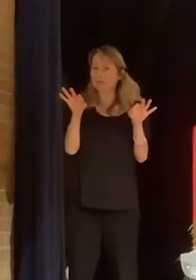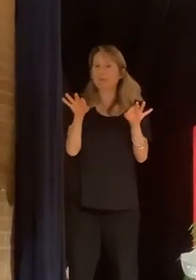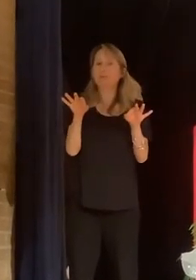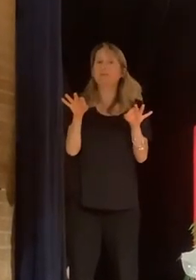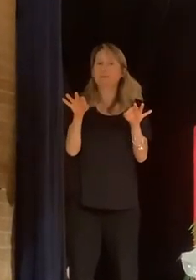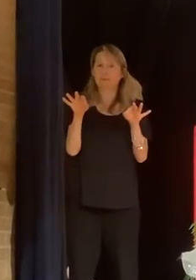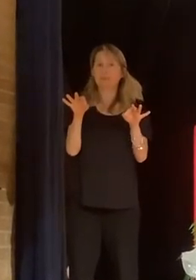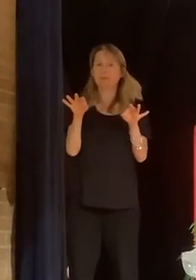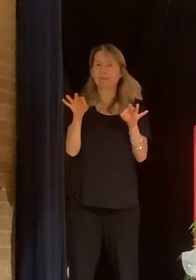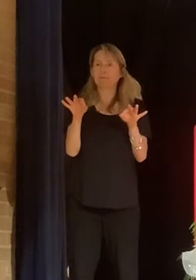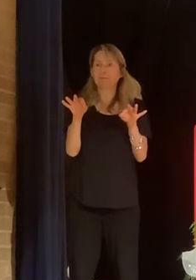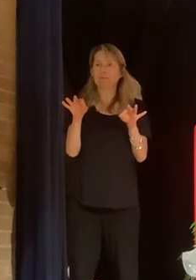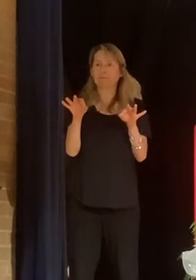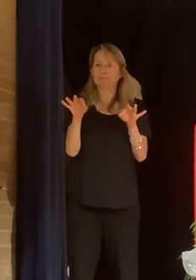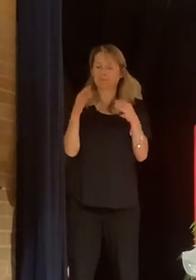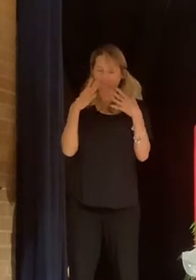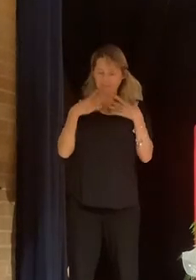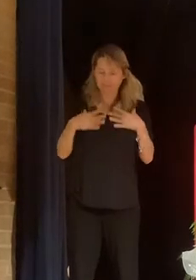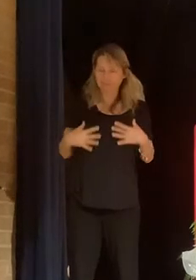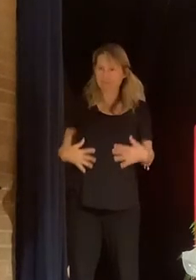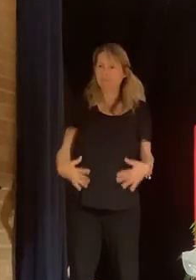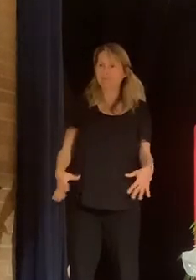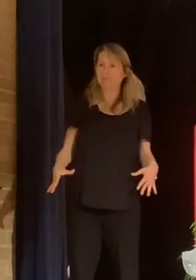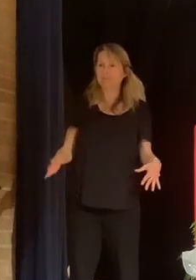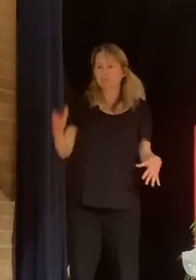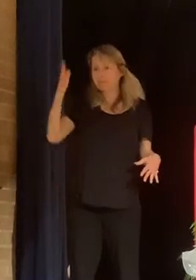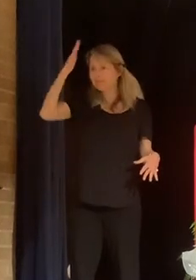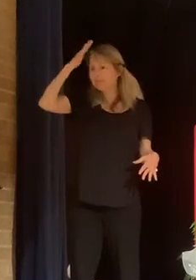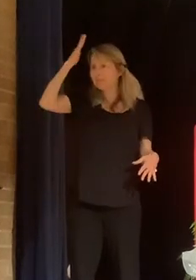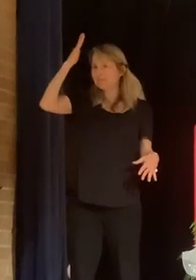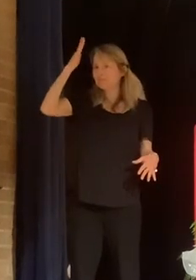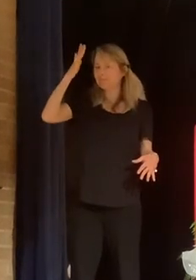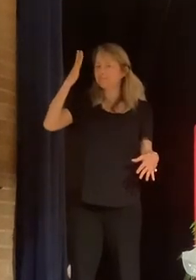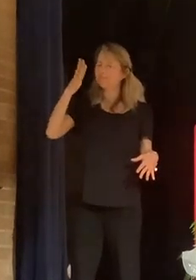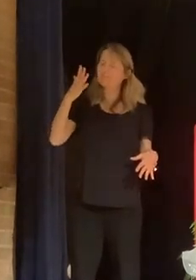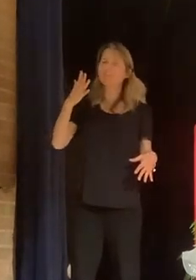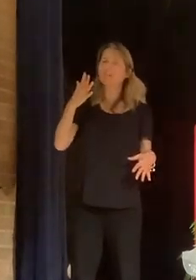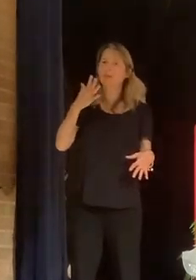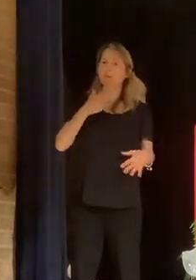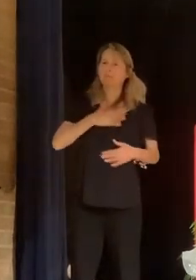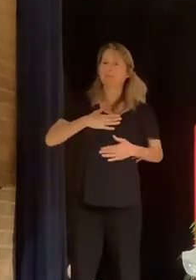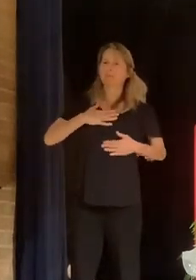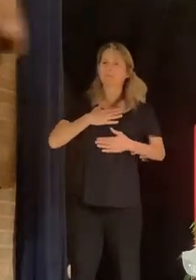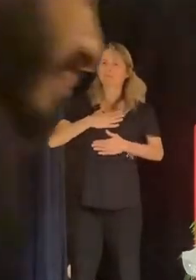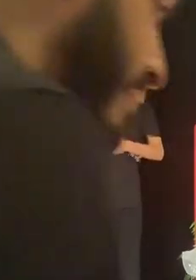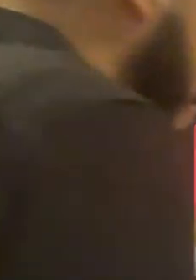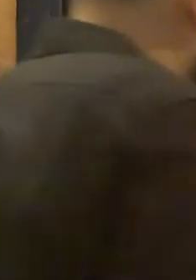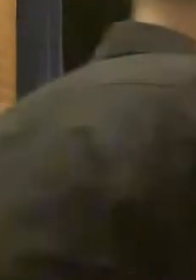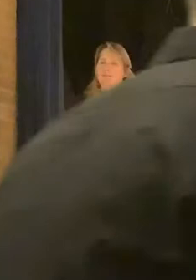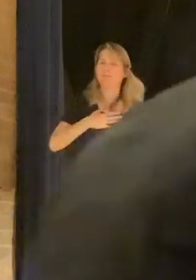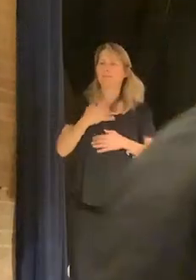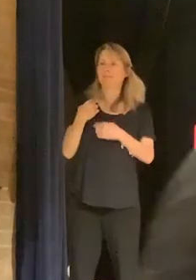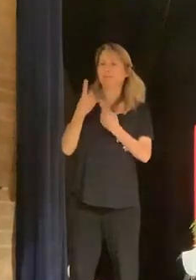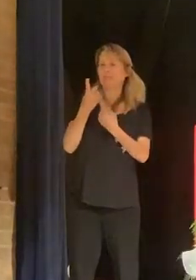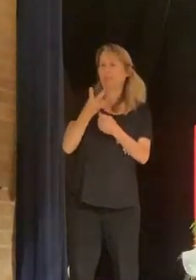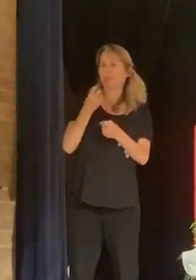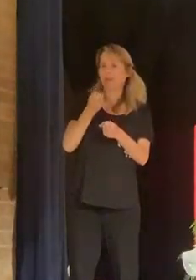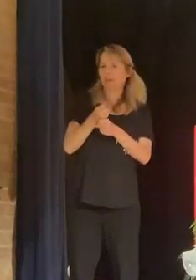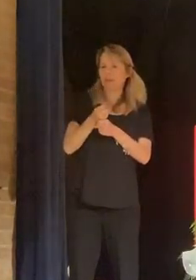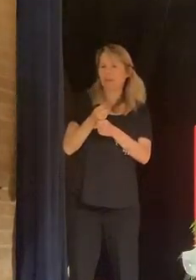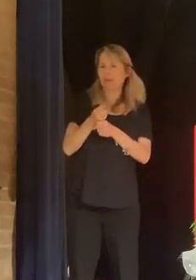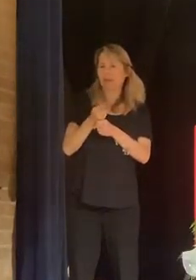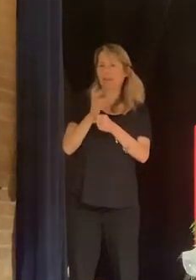certificates, resplendent in your cap and gown, is a moment to savor. Every moment of the last 7 years has resulted